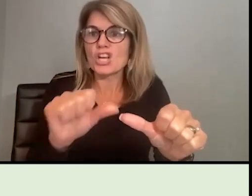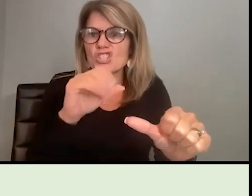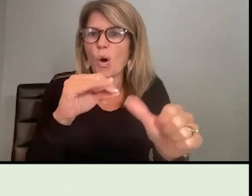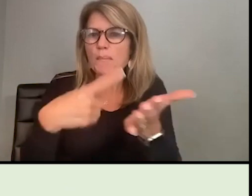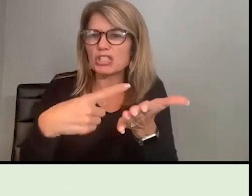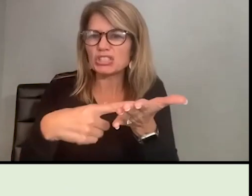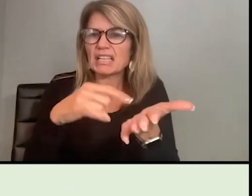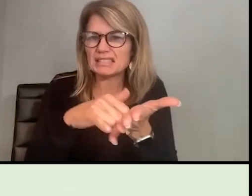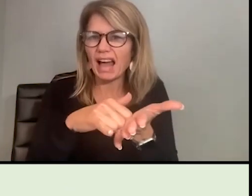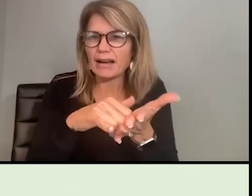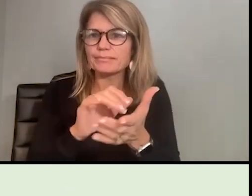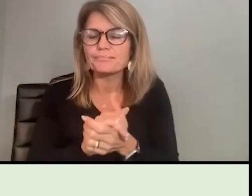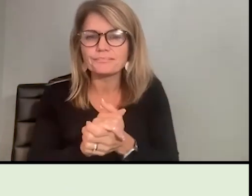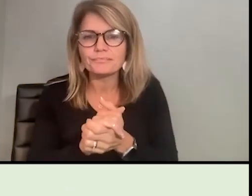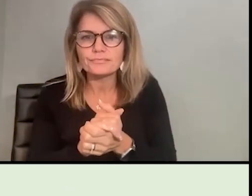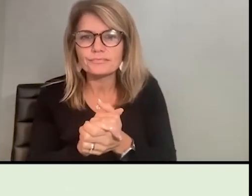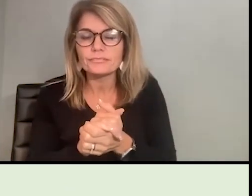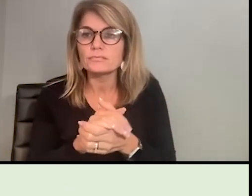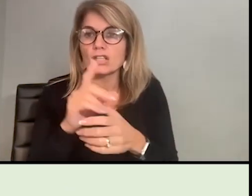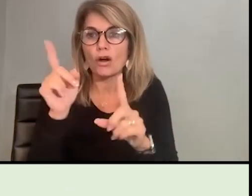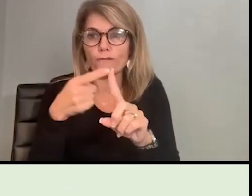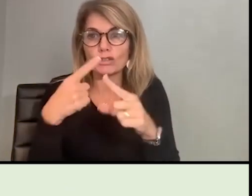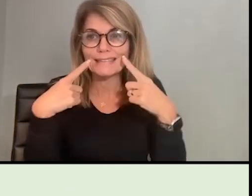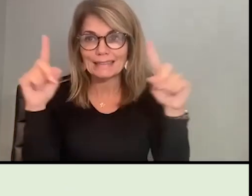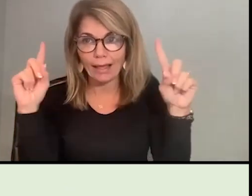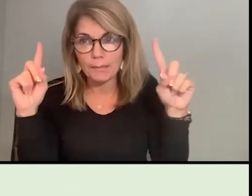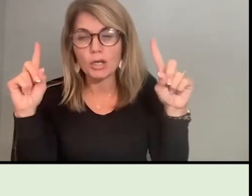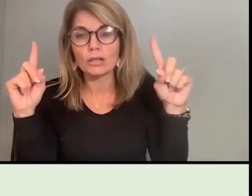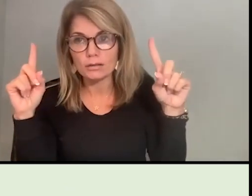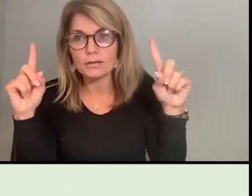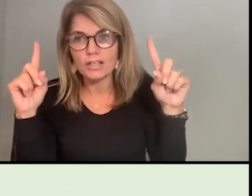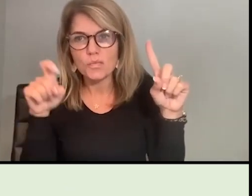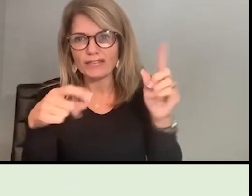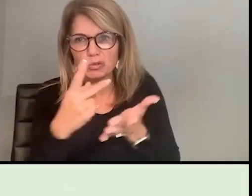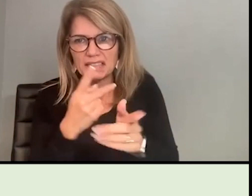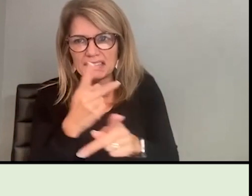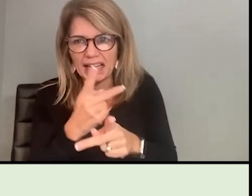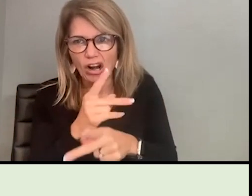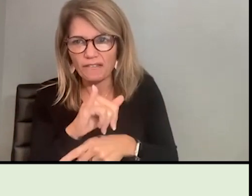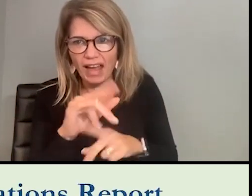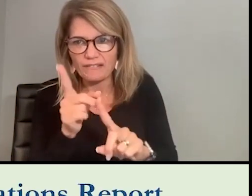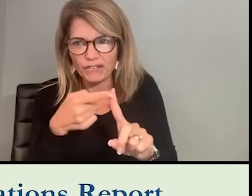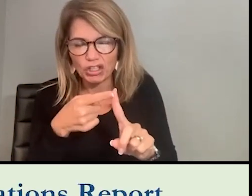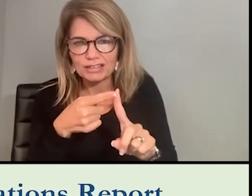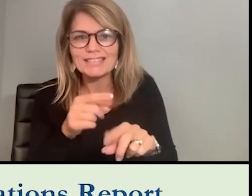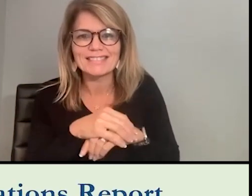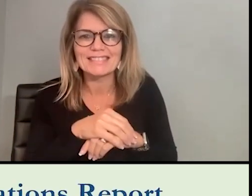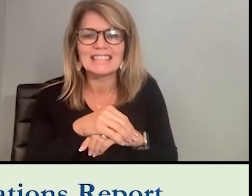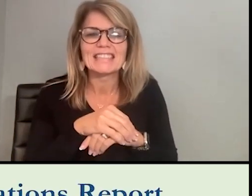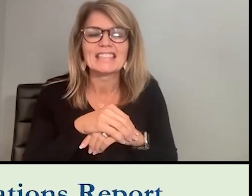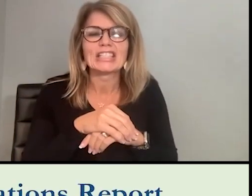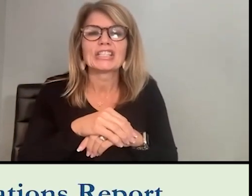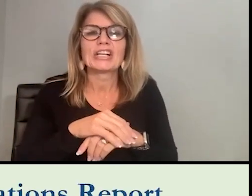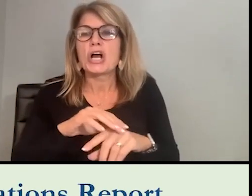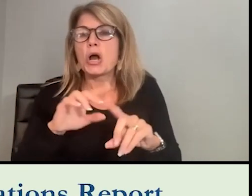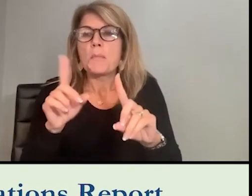do is, first of all, with the disclaimer, and we'll get that piece taken care of. But I wanted to start first with